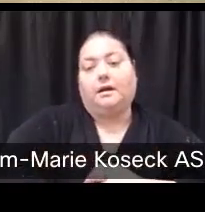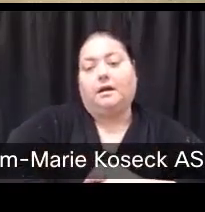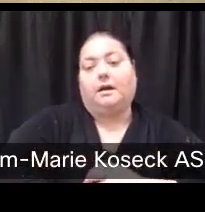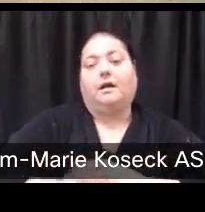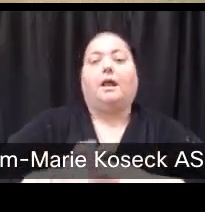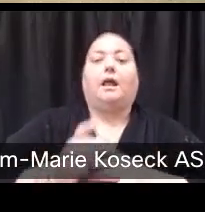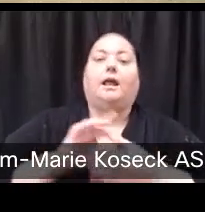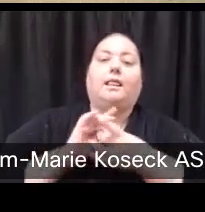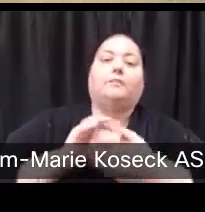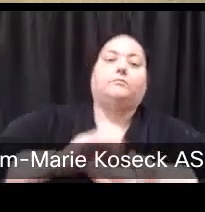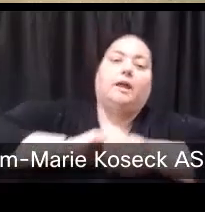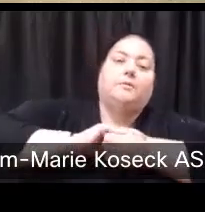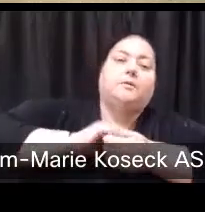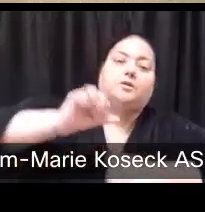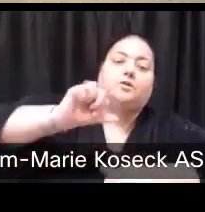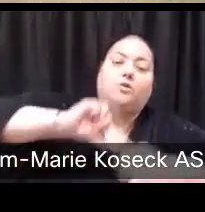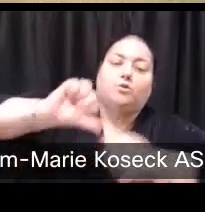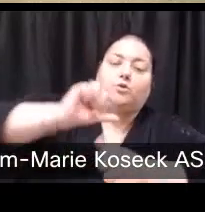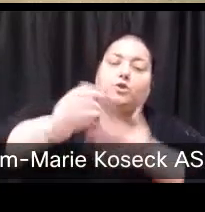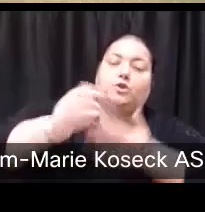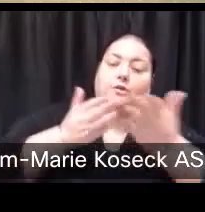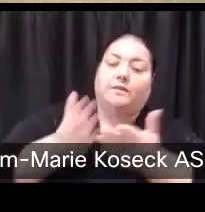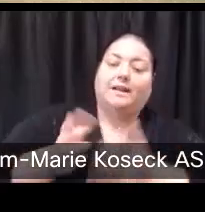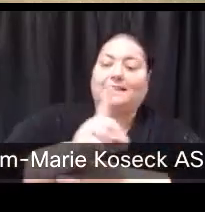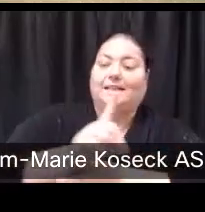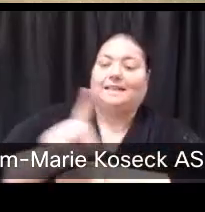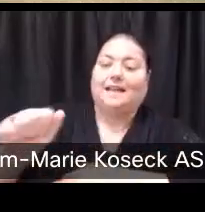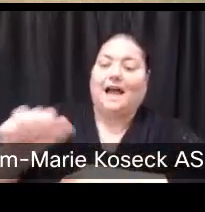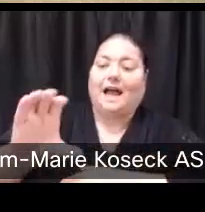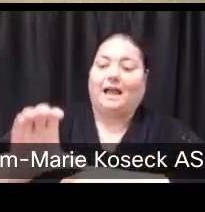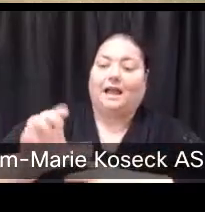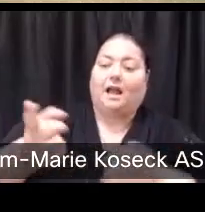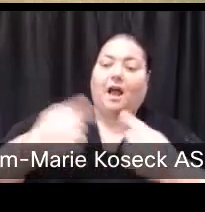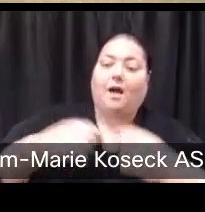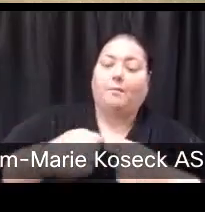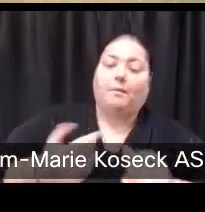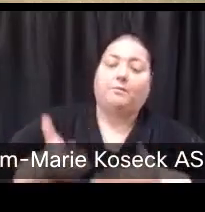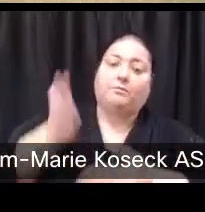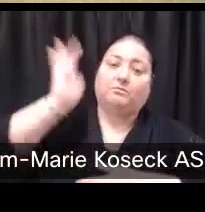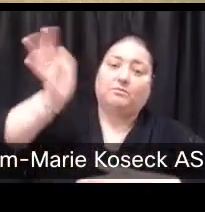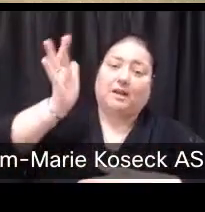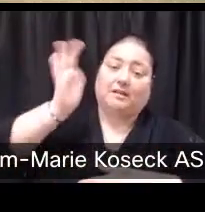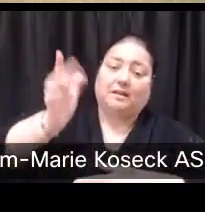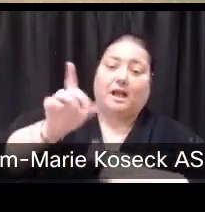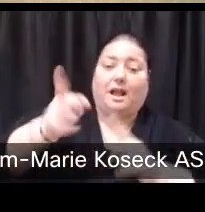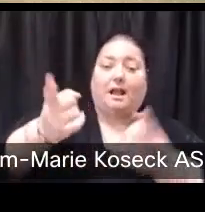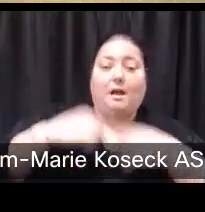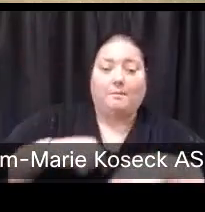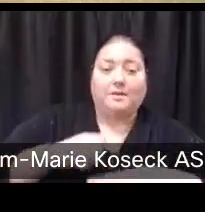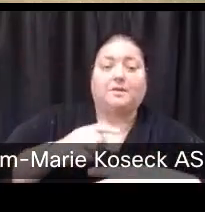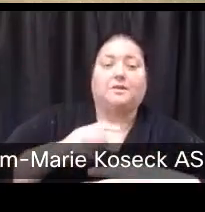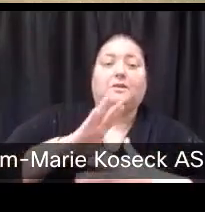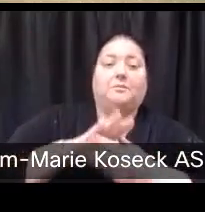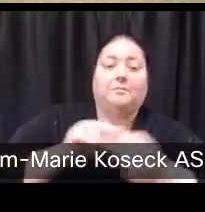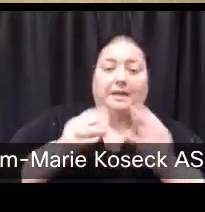collaborating with social services, and maybe we have somebody from the DDAC come and present or come attend our meeting and focus specifically on